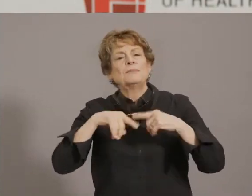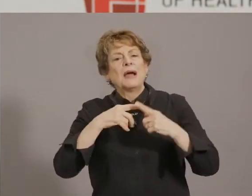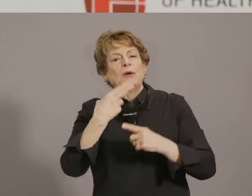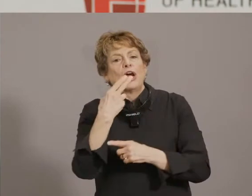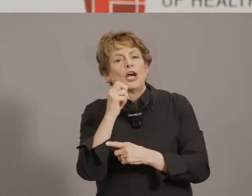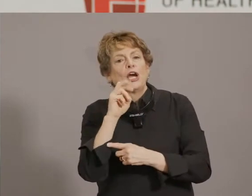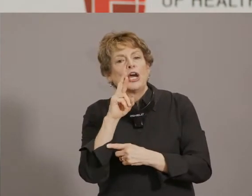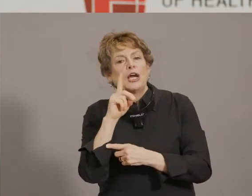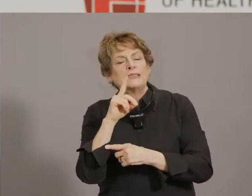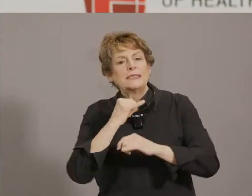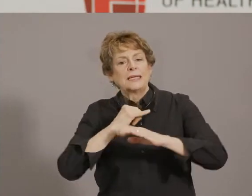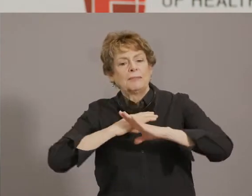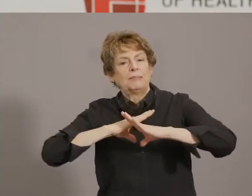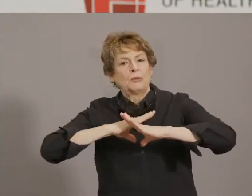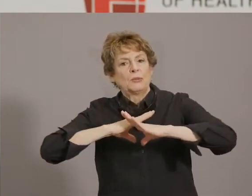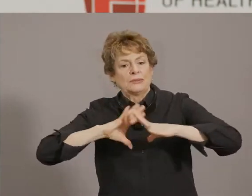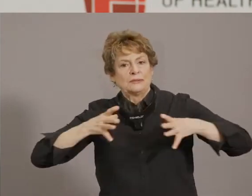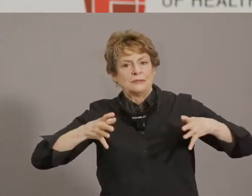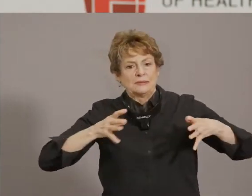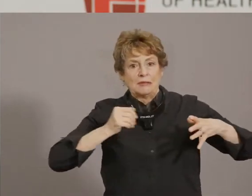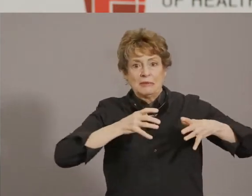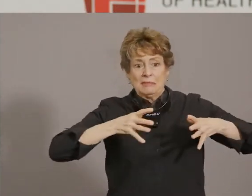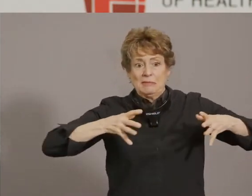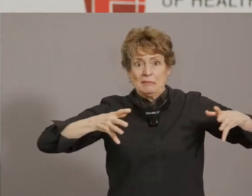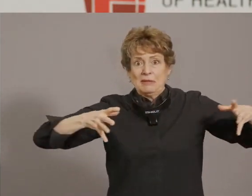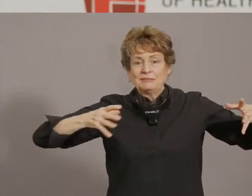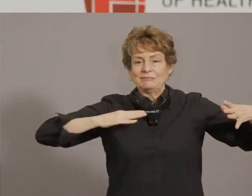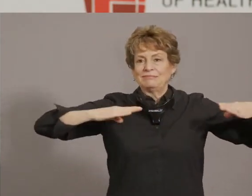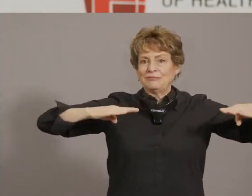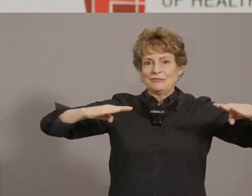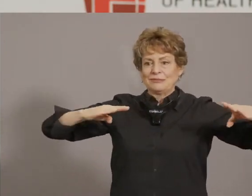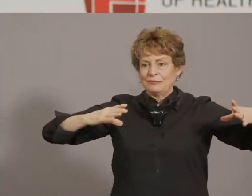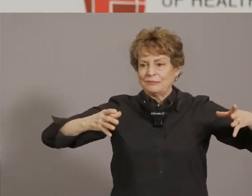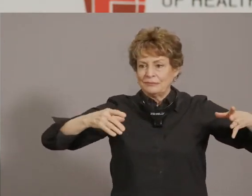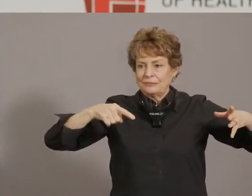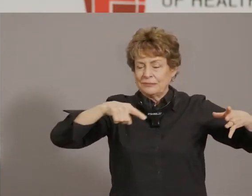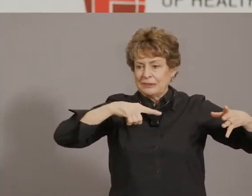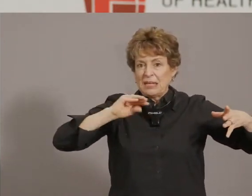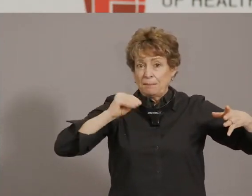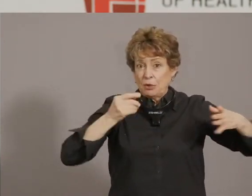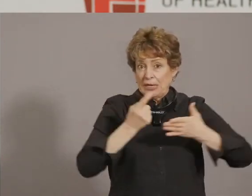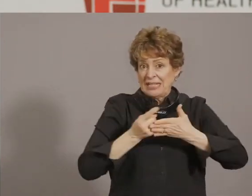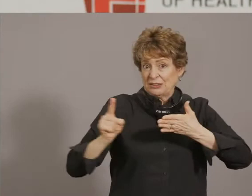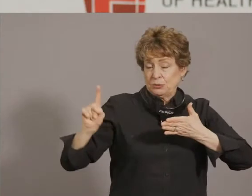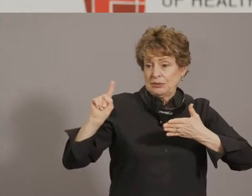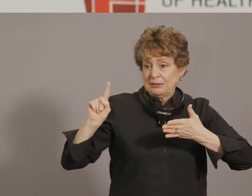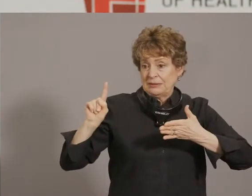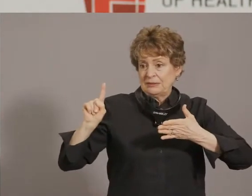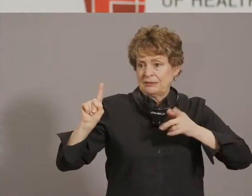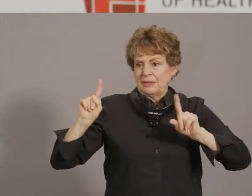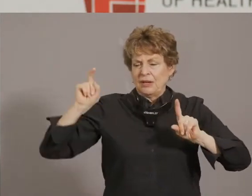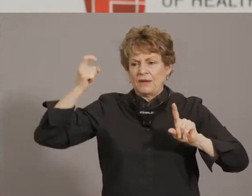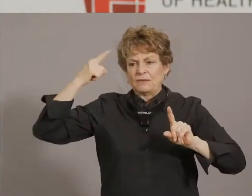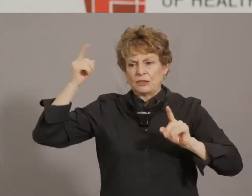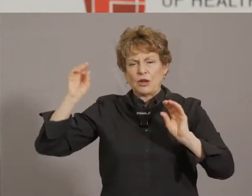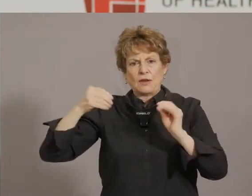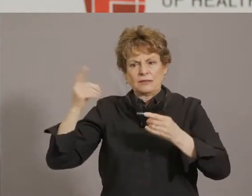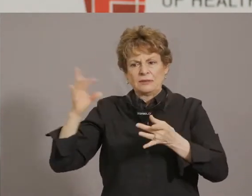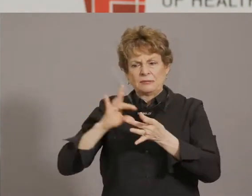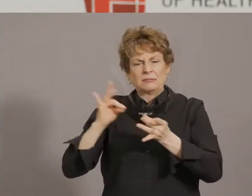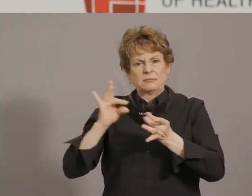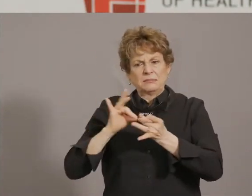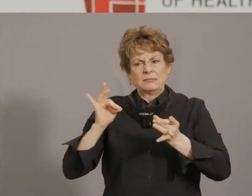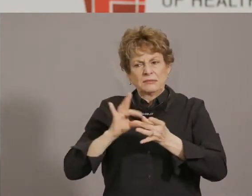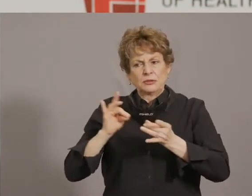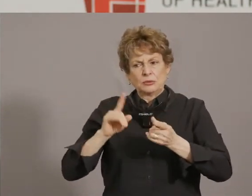on the polling numbers you gave last week, and I know the governor's office has talked a little bit about it to some other media, what